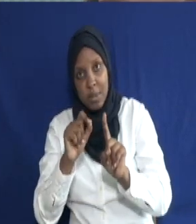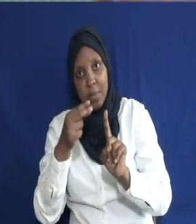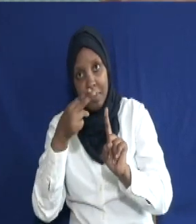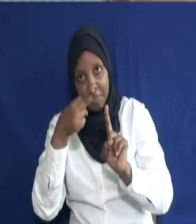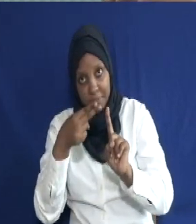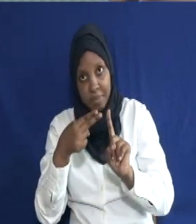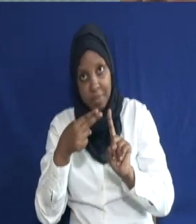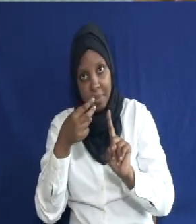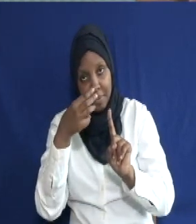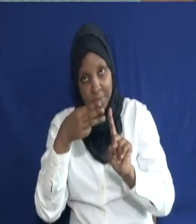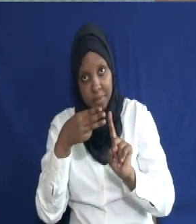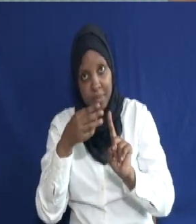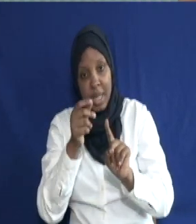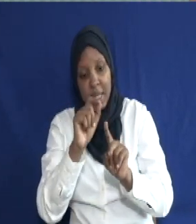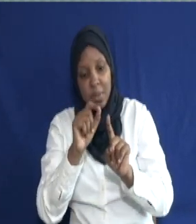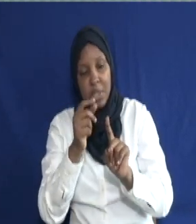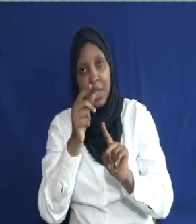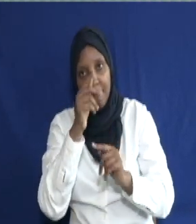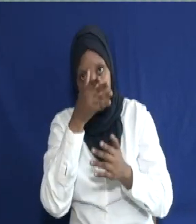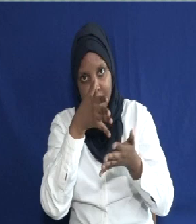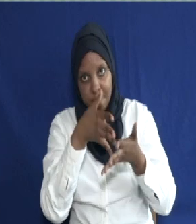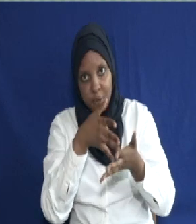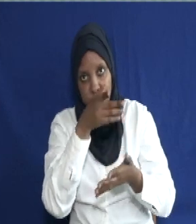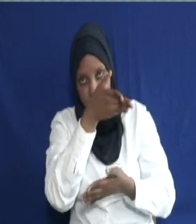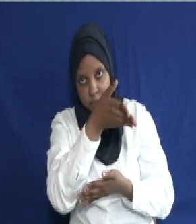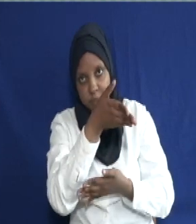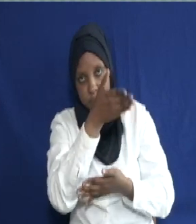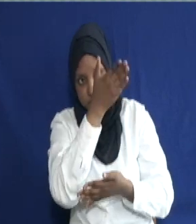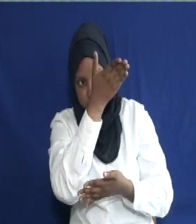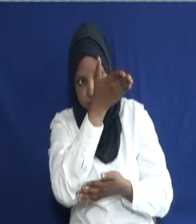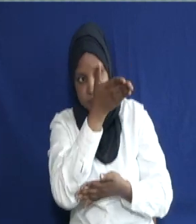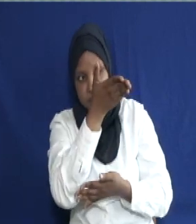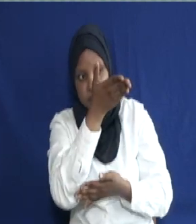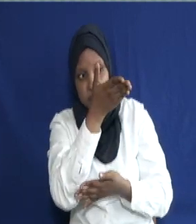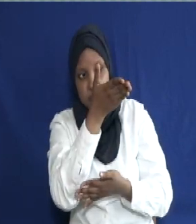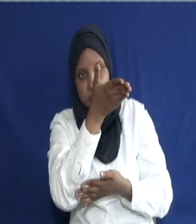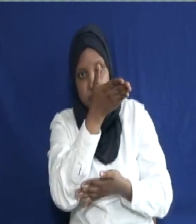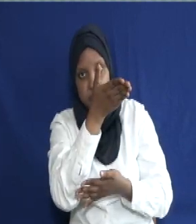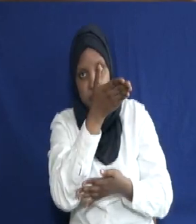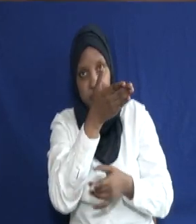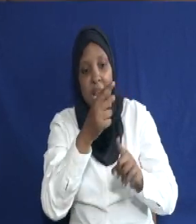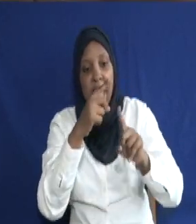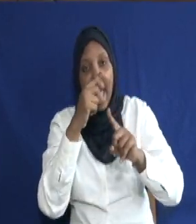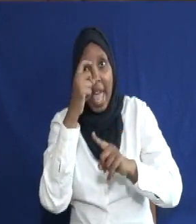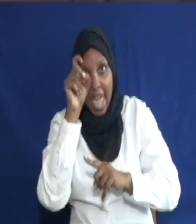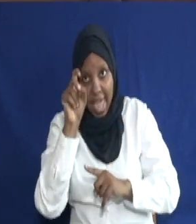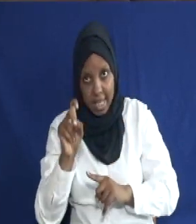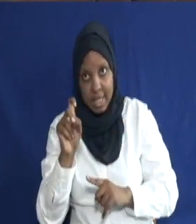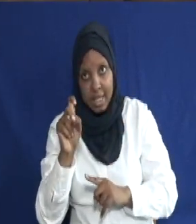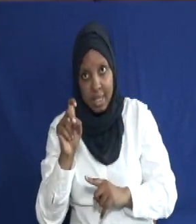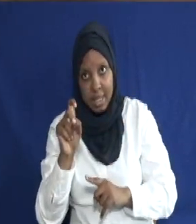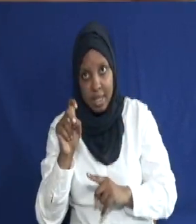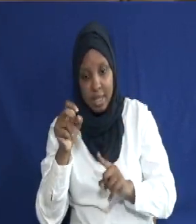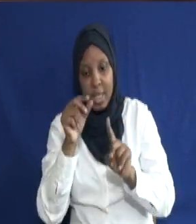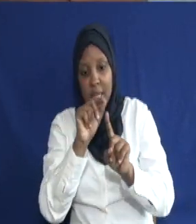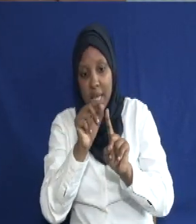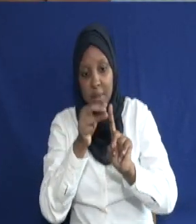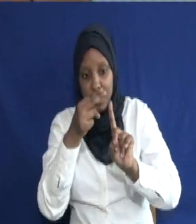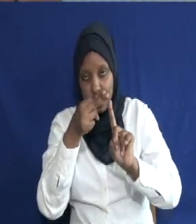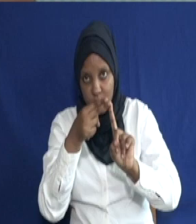target. Don't forget. Therefore, x squared should be equal to